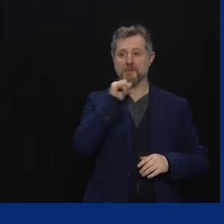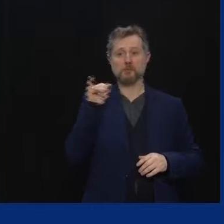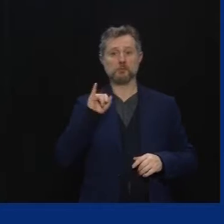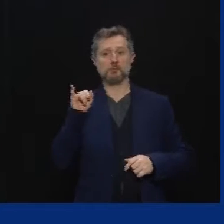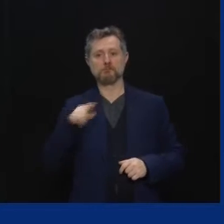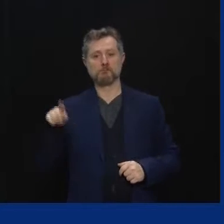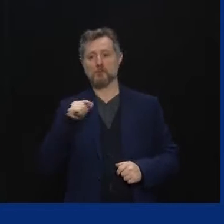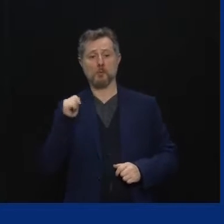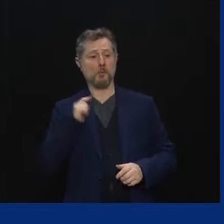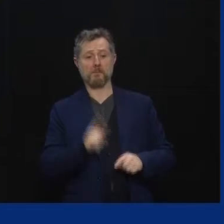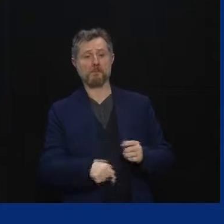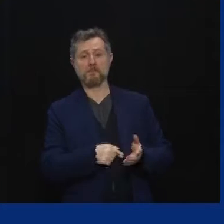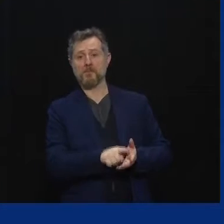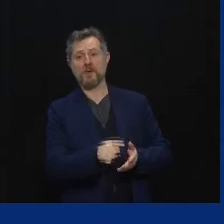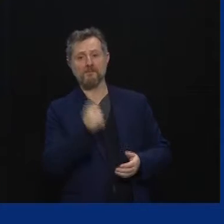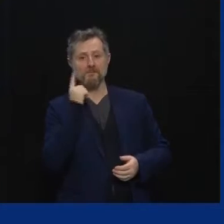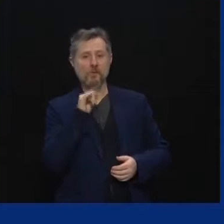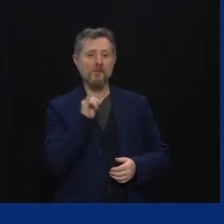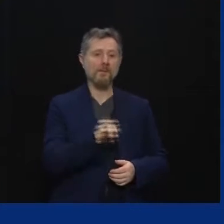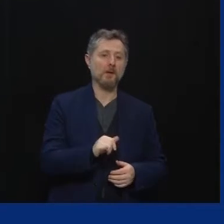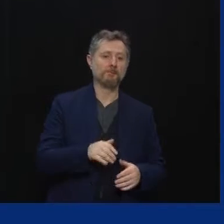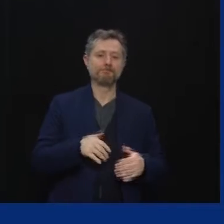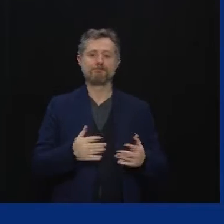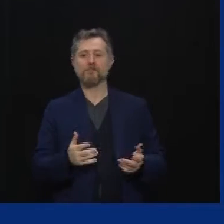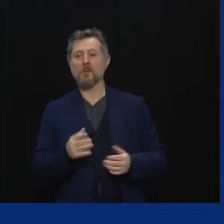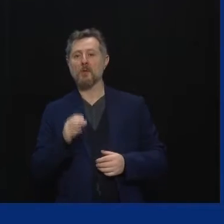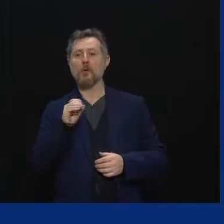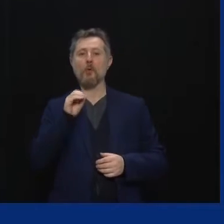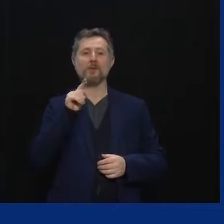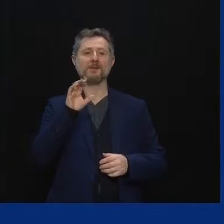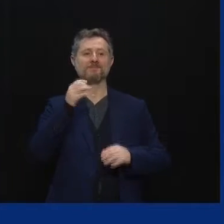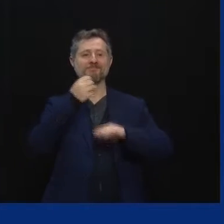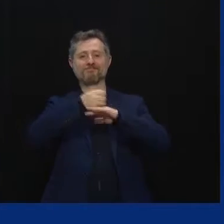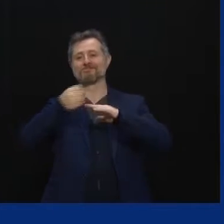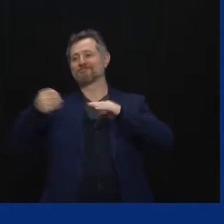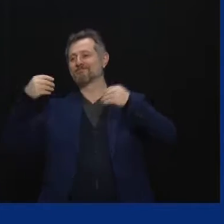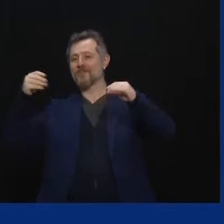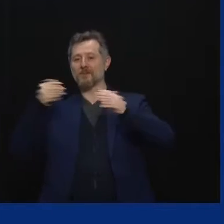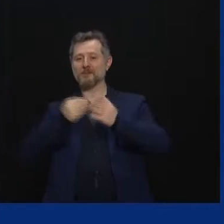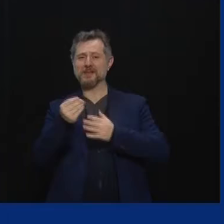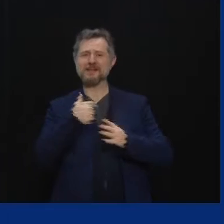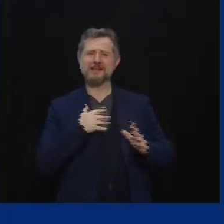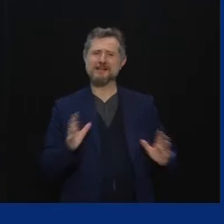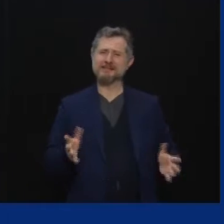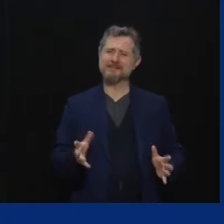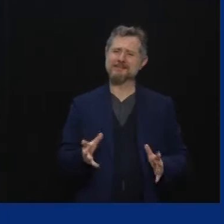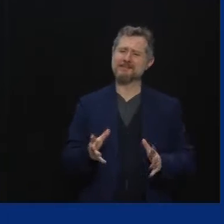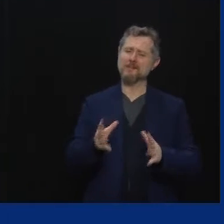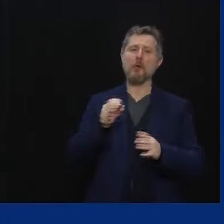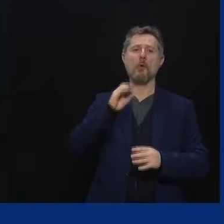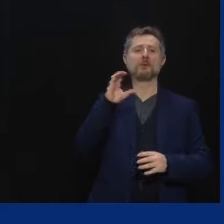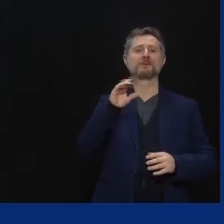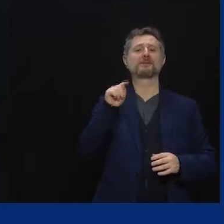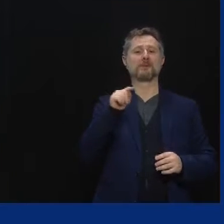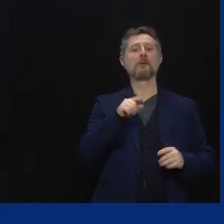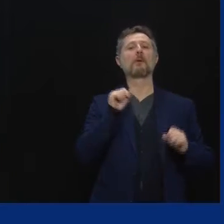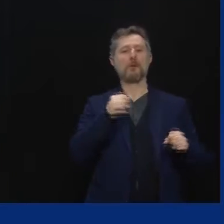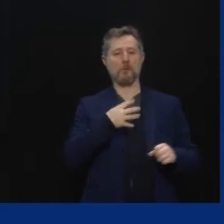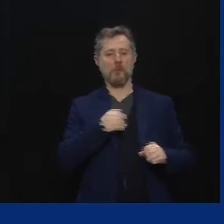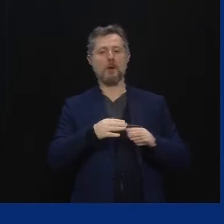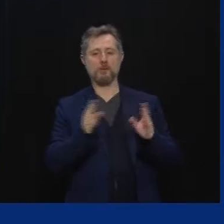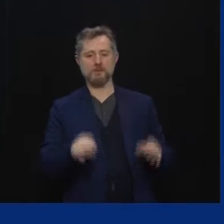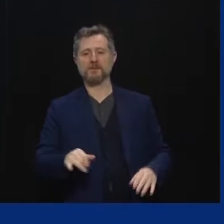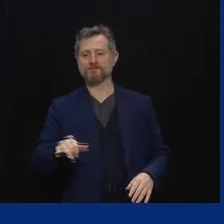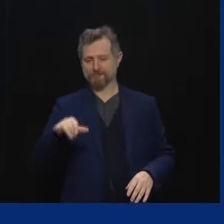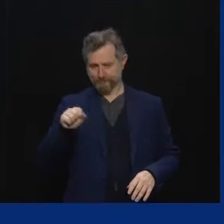we've been pushing and pushing, trying to allow this to happen. And we just received word from the White House that they will require that insurance